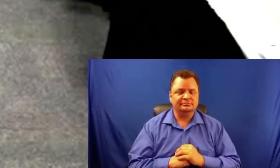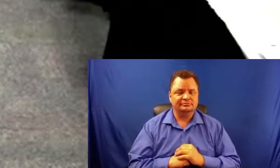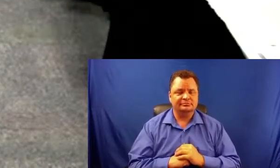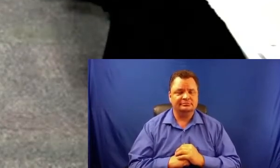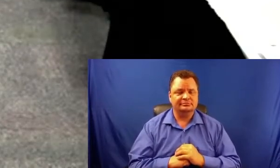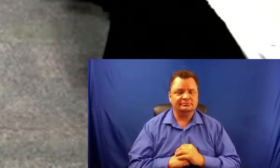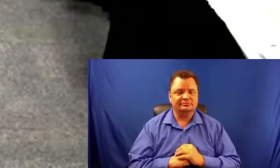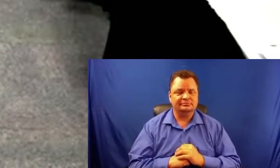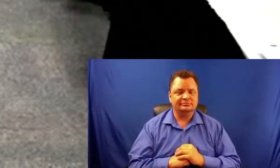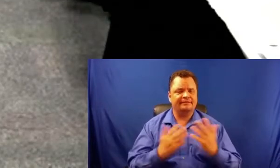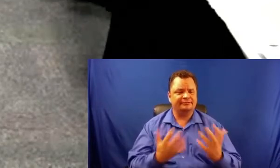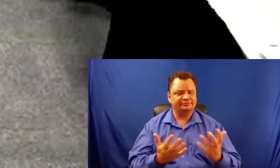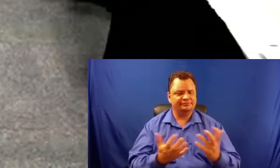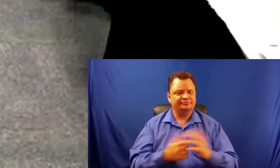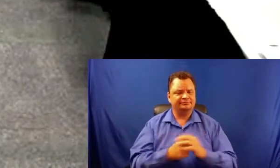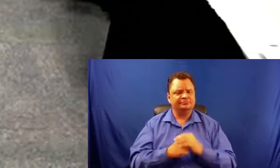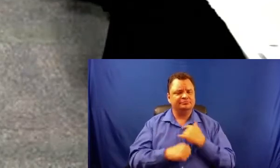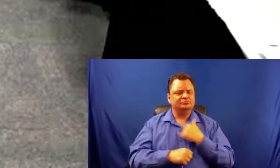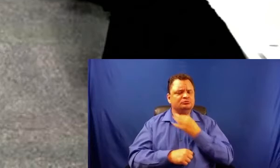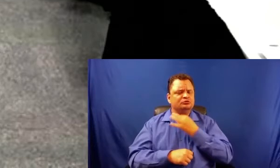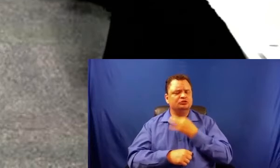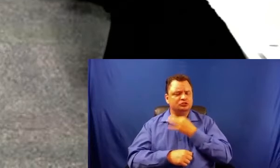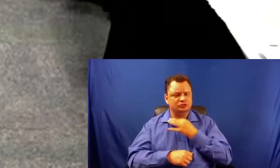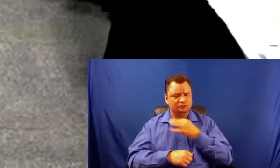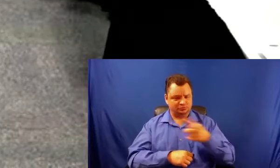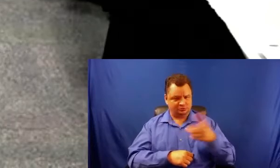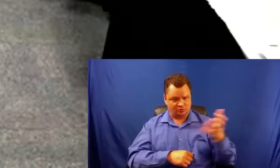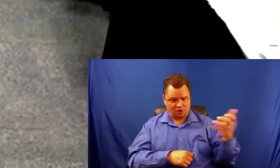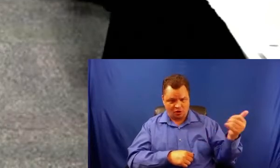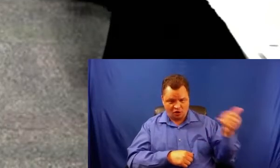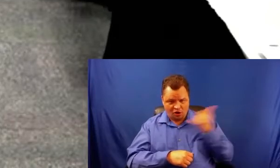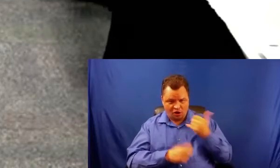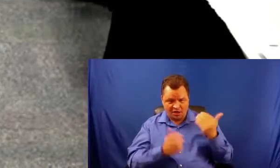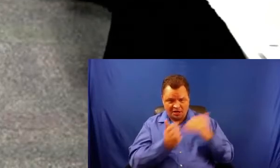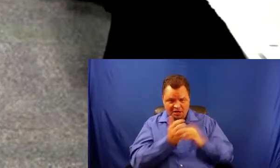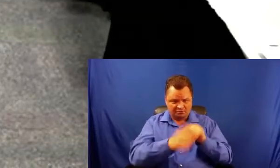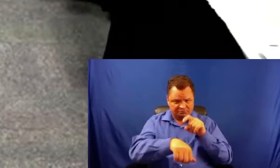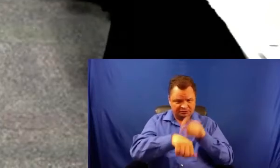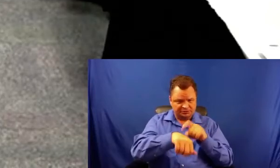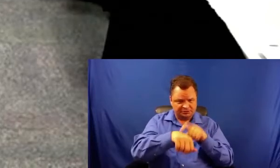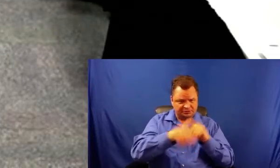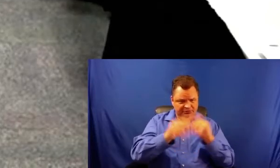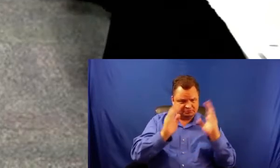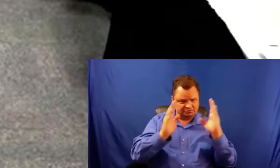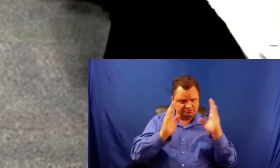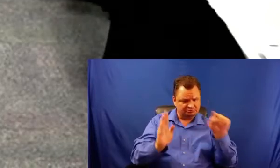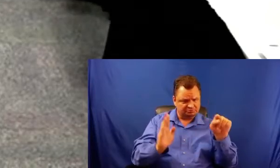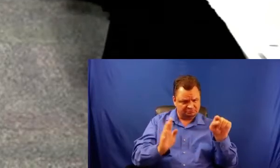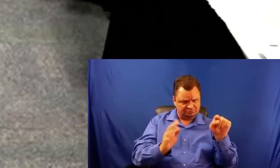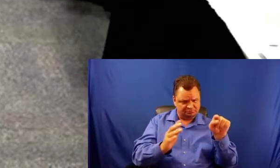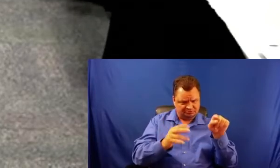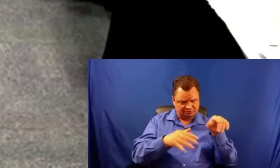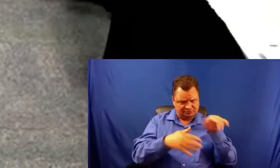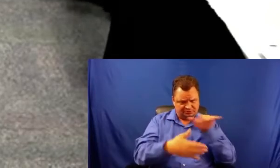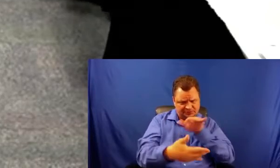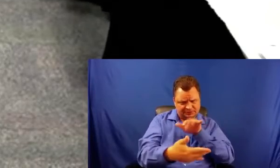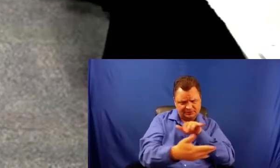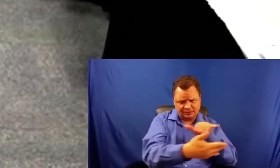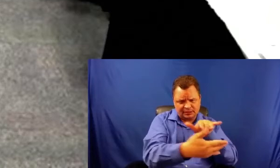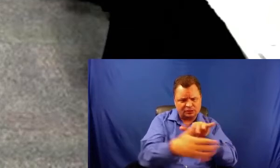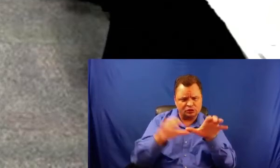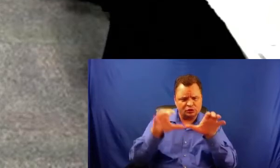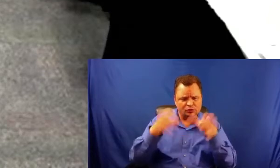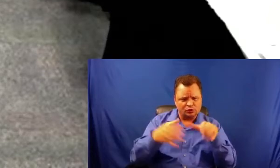wondering, are they going to call again? Because at that point, I was told that it was some kind of a study group or a group. Well, there's